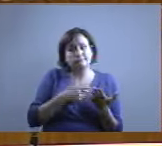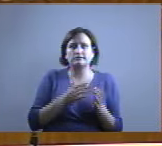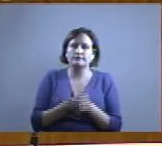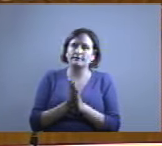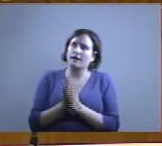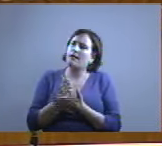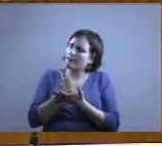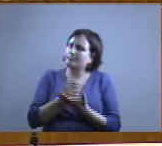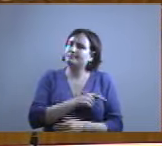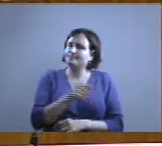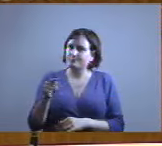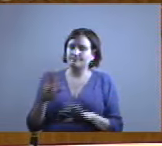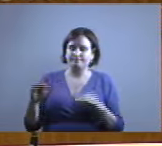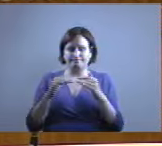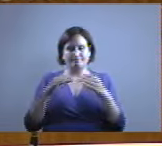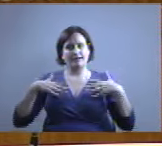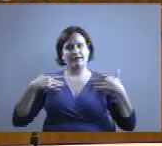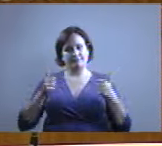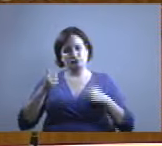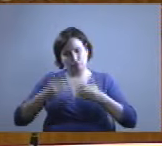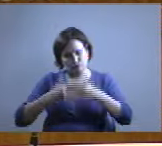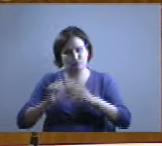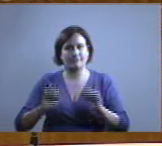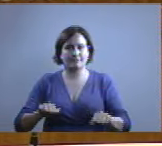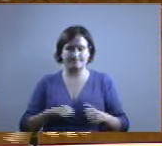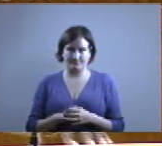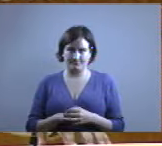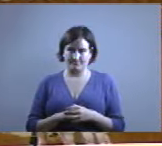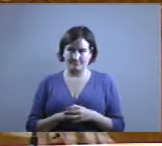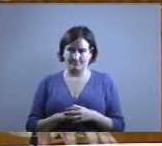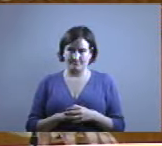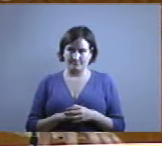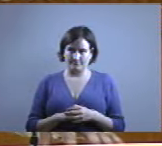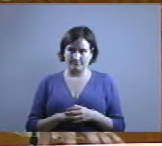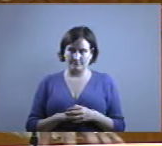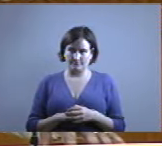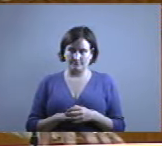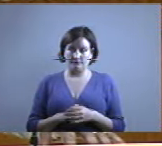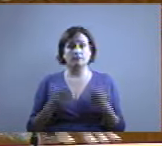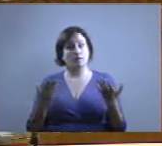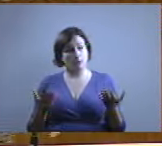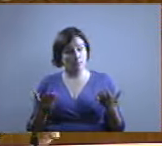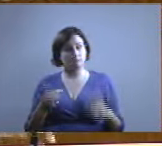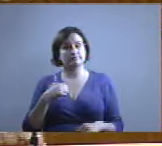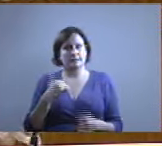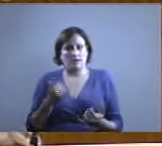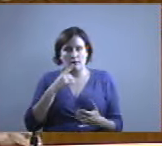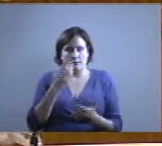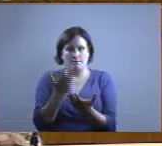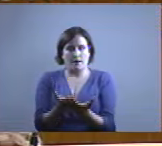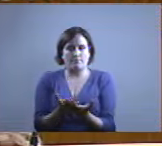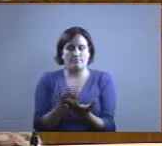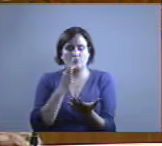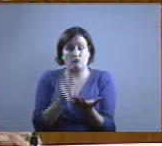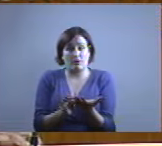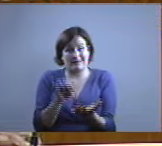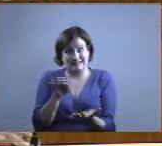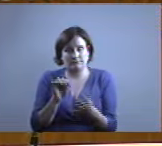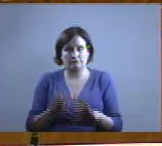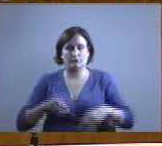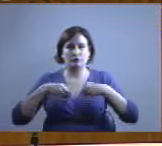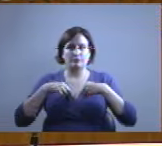a better place for all to live in. With the above in mind, I hereby table and recommend the adoption